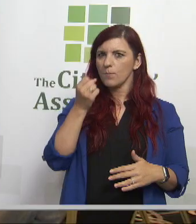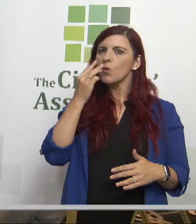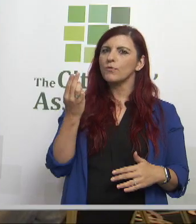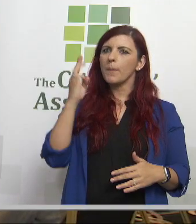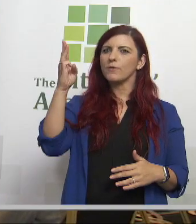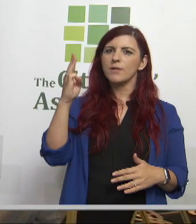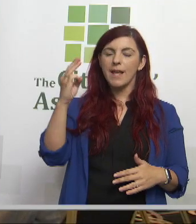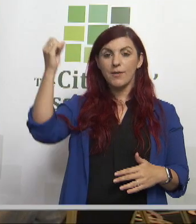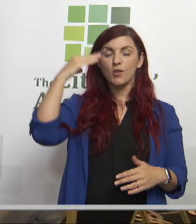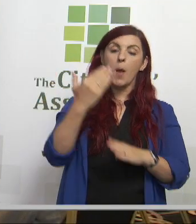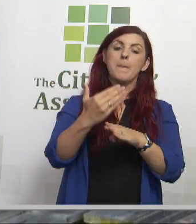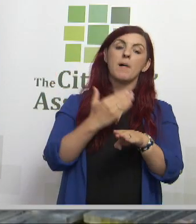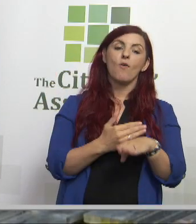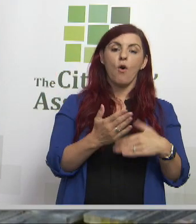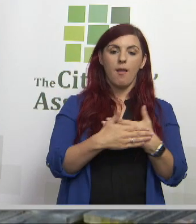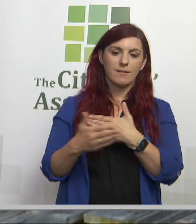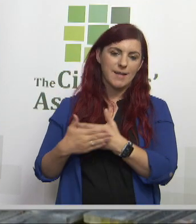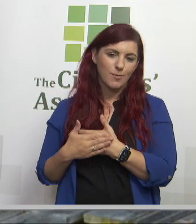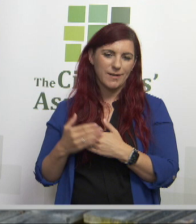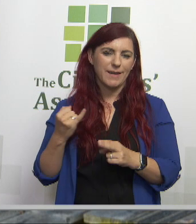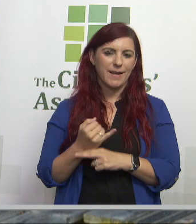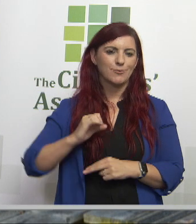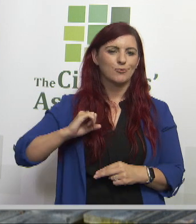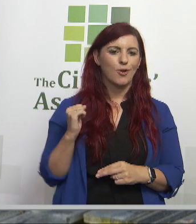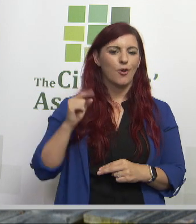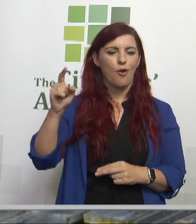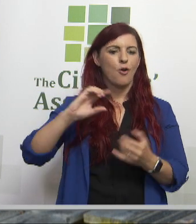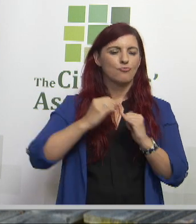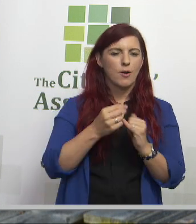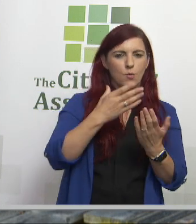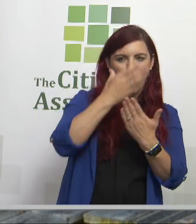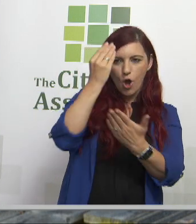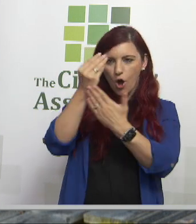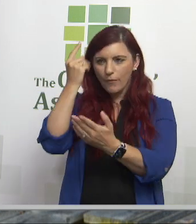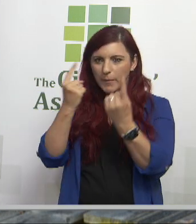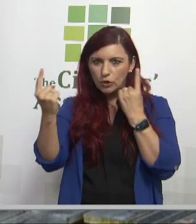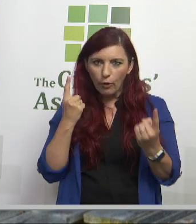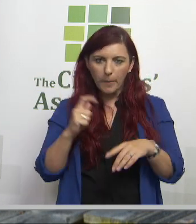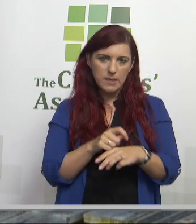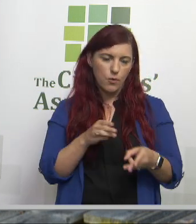lockdown, might I add, out on a bog, trying to learn best practice.